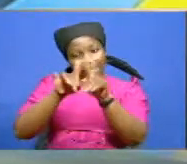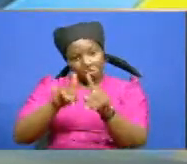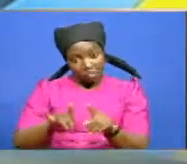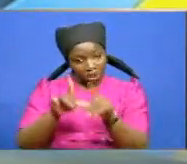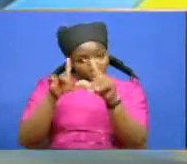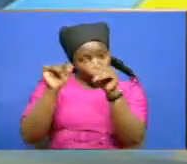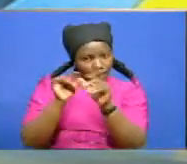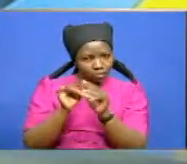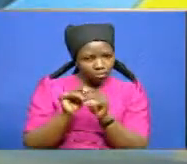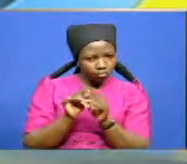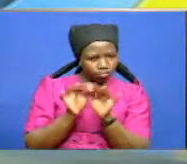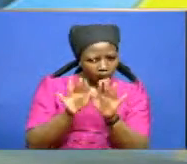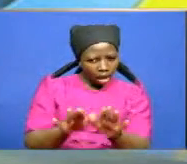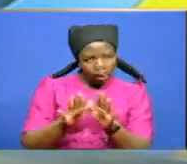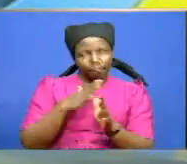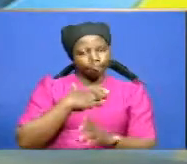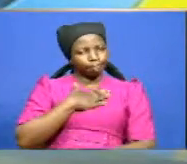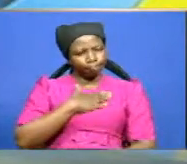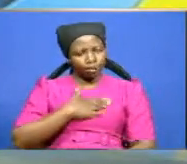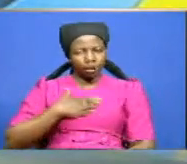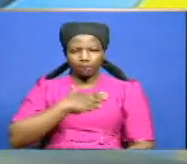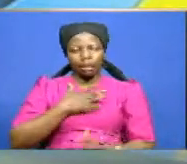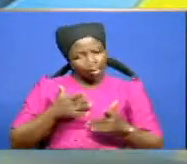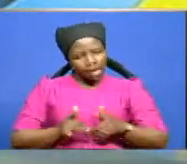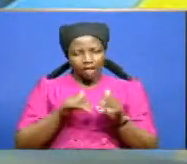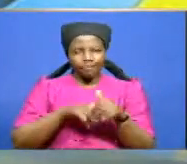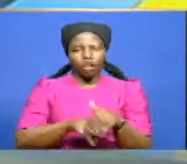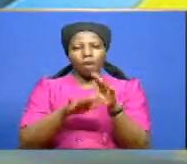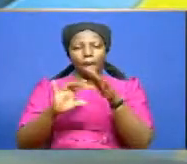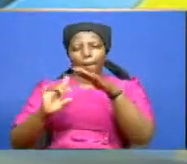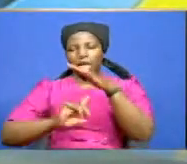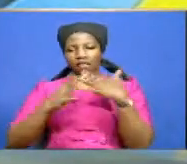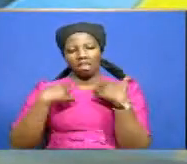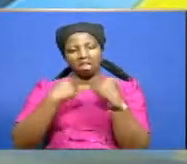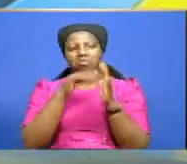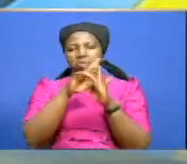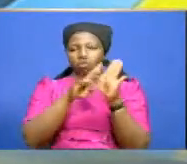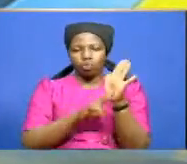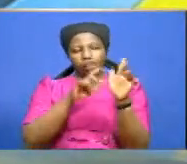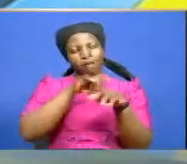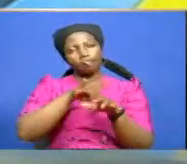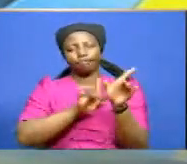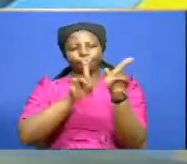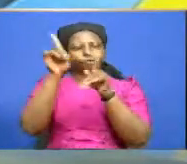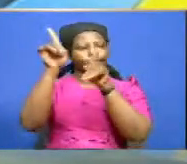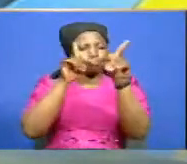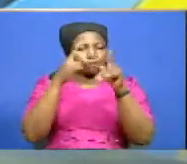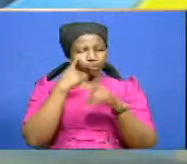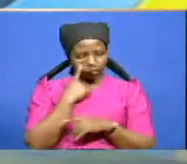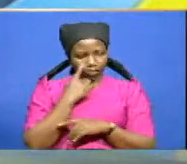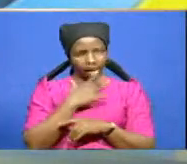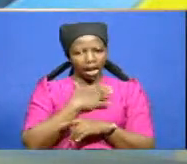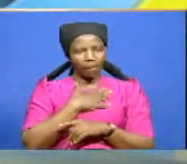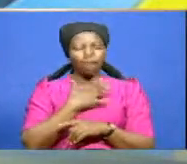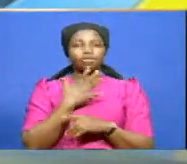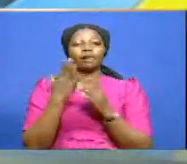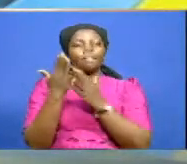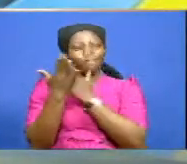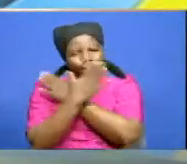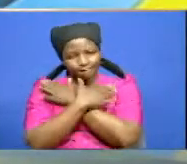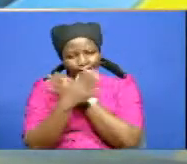caution, let's always follow the Ministry of Health guidelines as we traveled to see our Kings Up